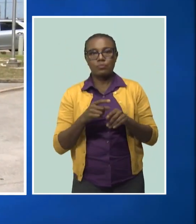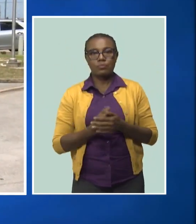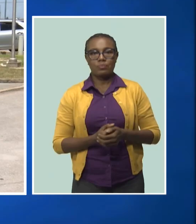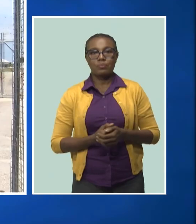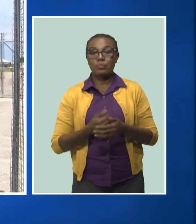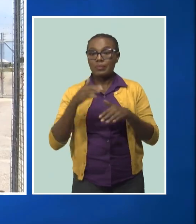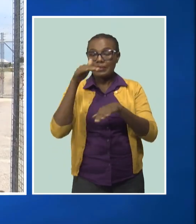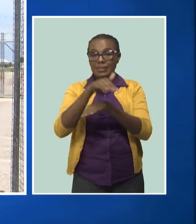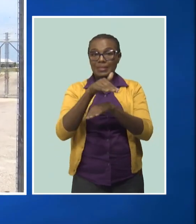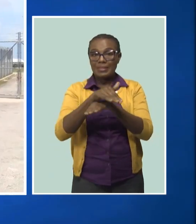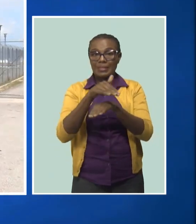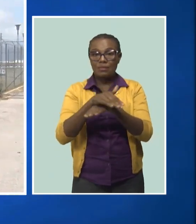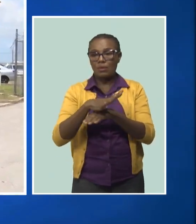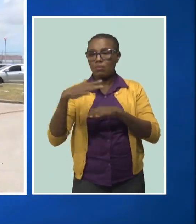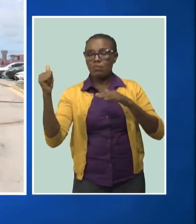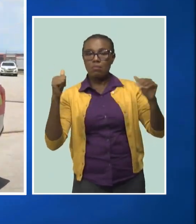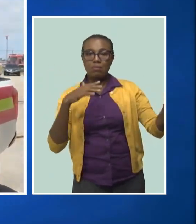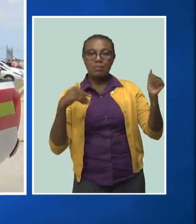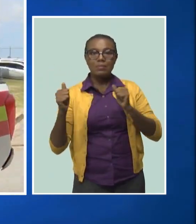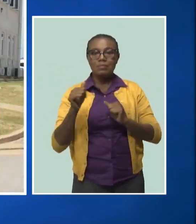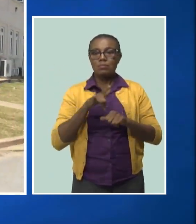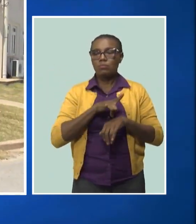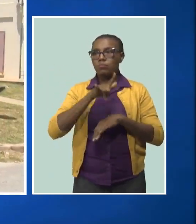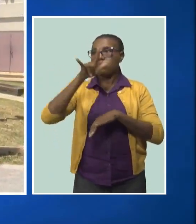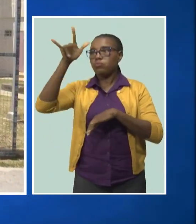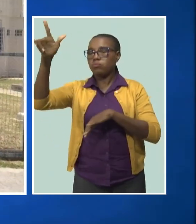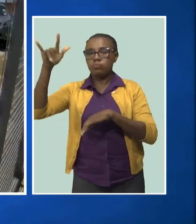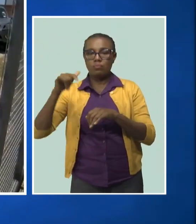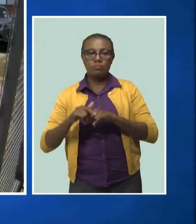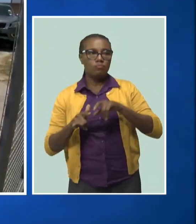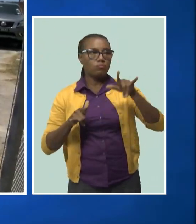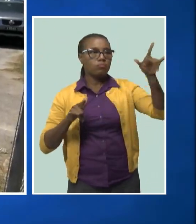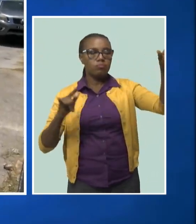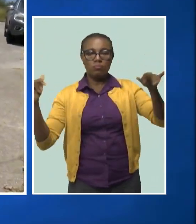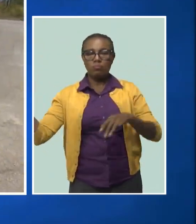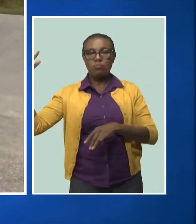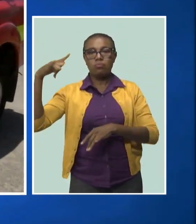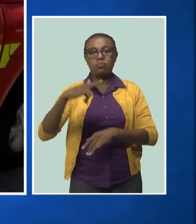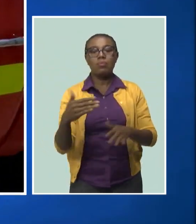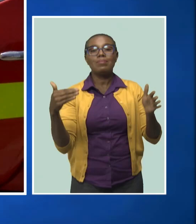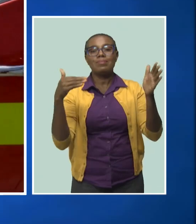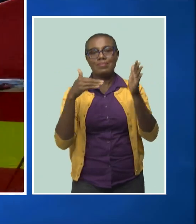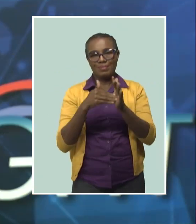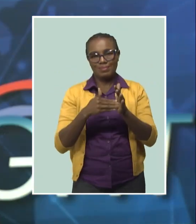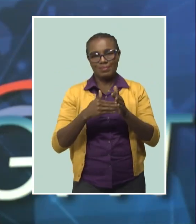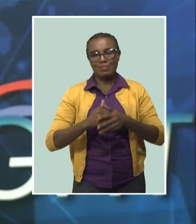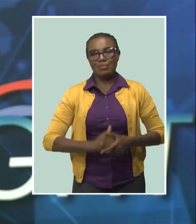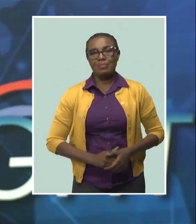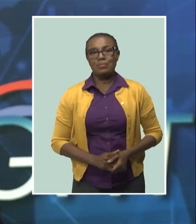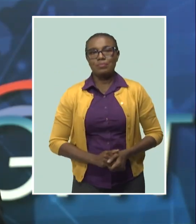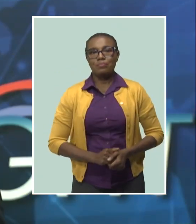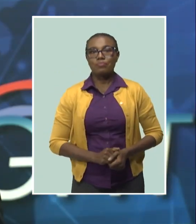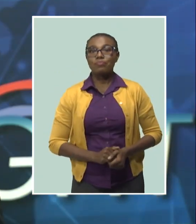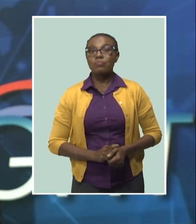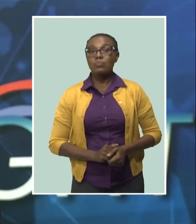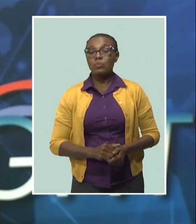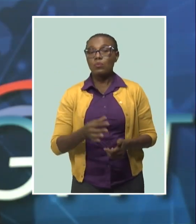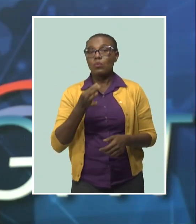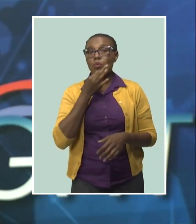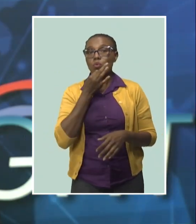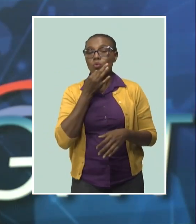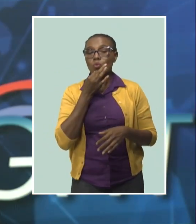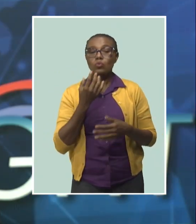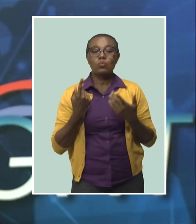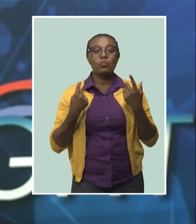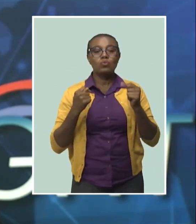resumed, with the parties confident common ground would be found. Wendy Burke, CBC News. Coming up, efforts to combat the